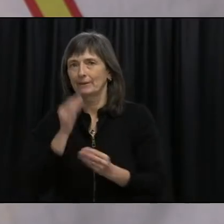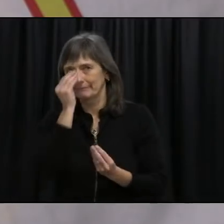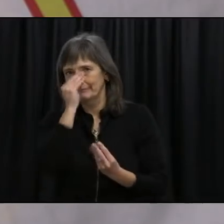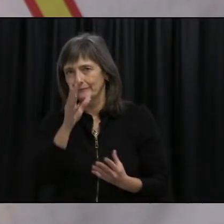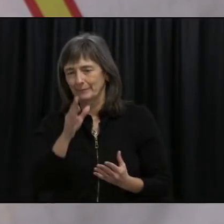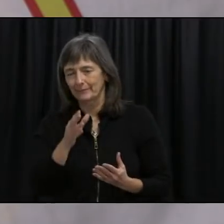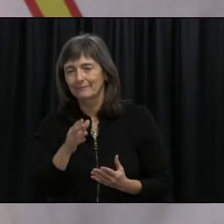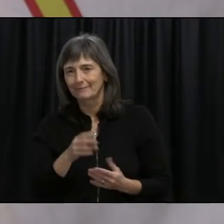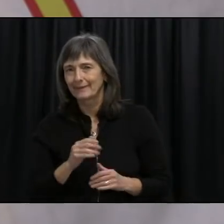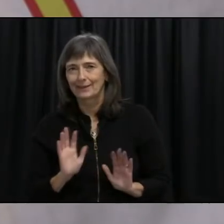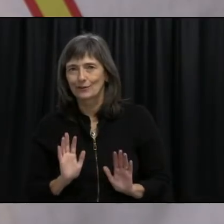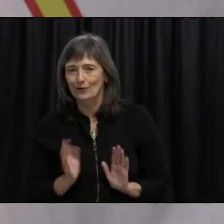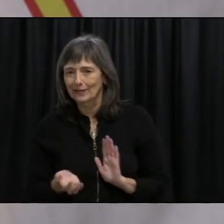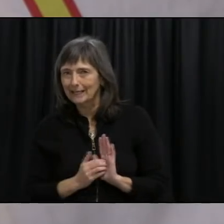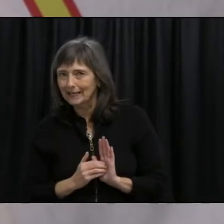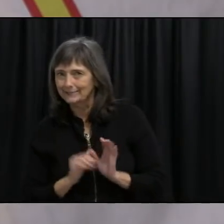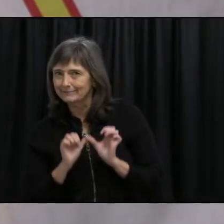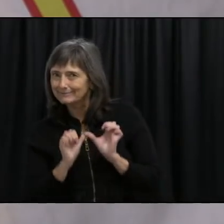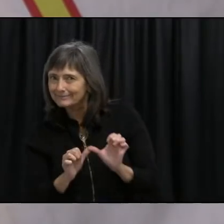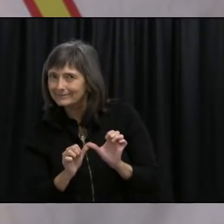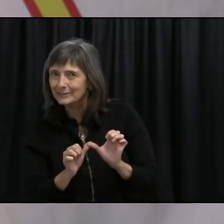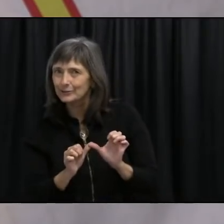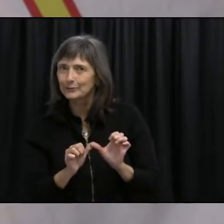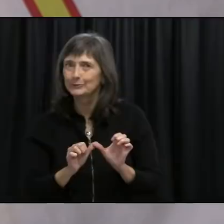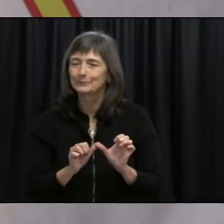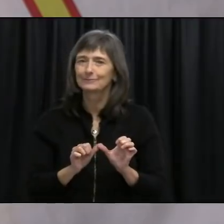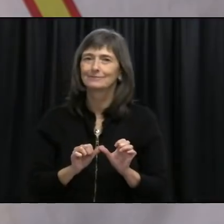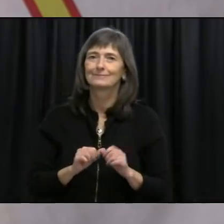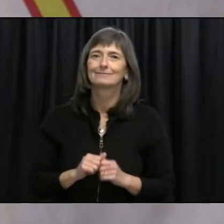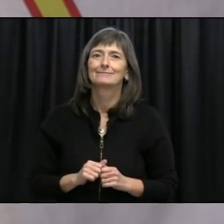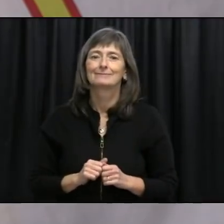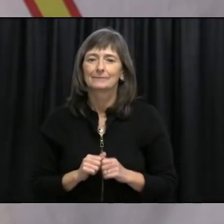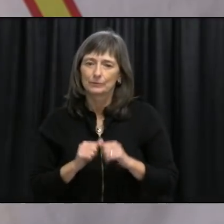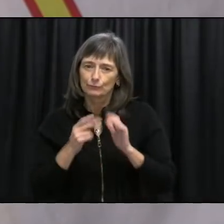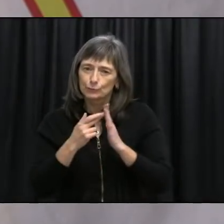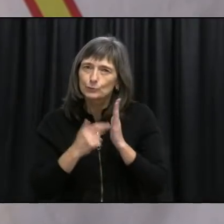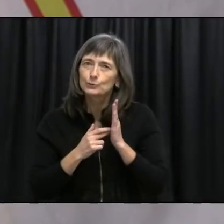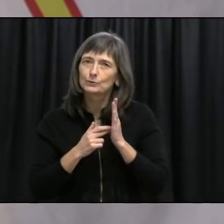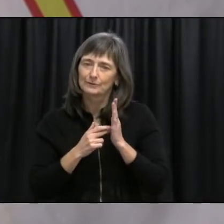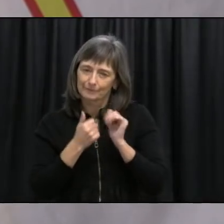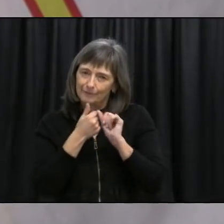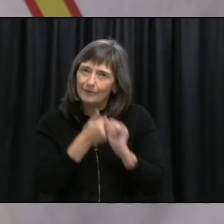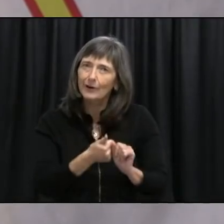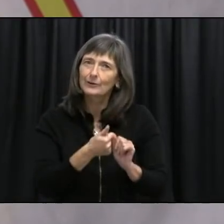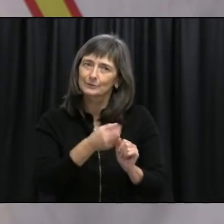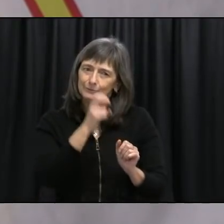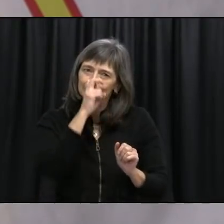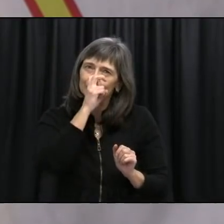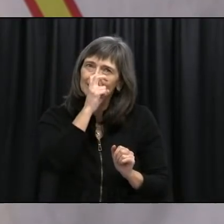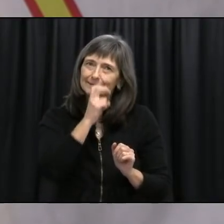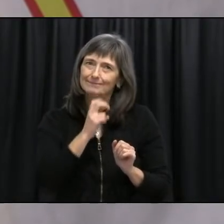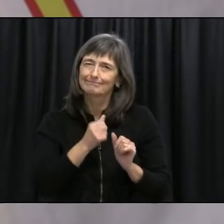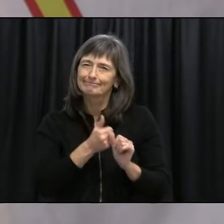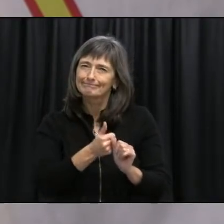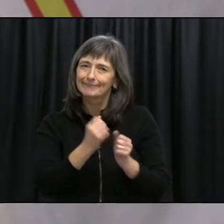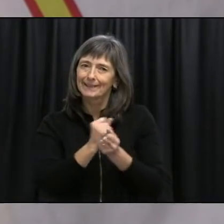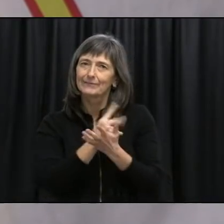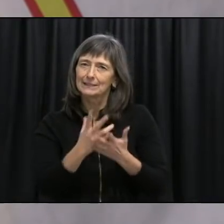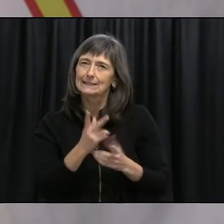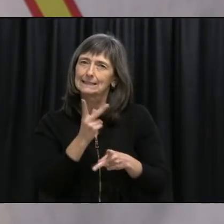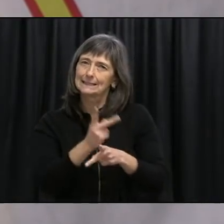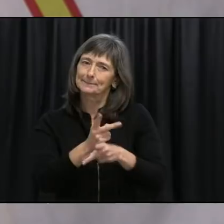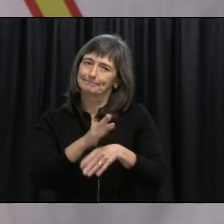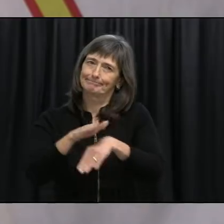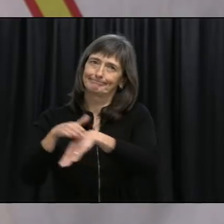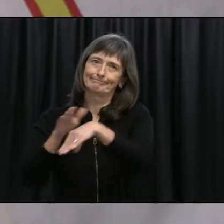really remain vigilant and make sure that everybody is following the guidelines and trying